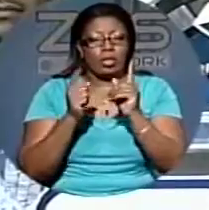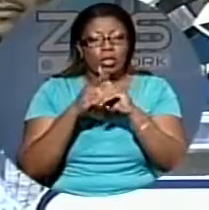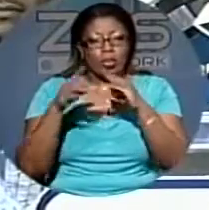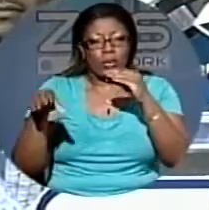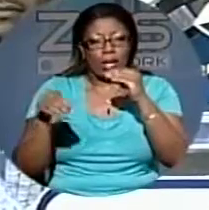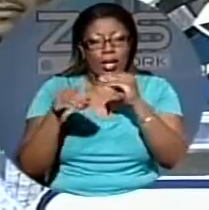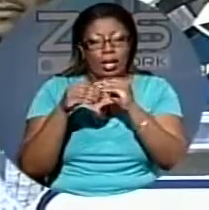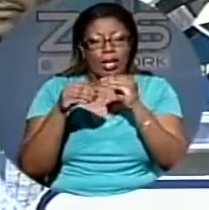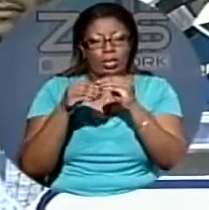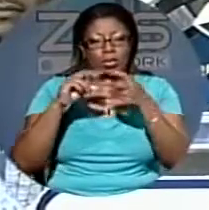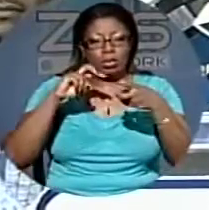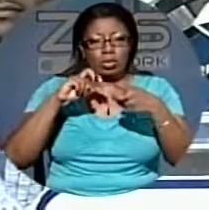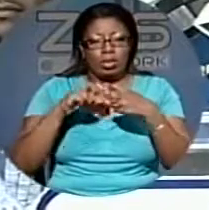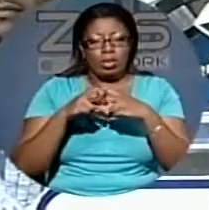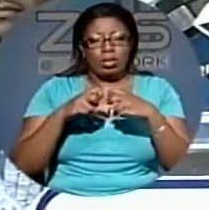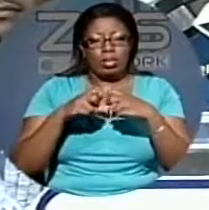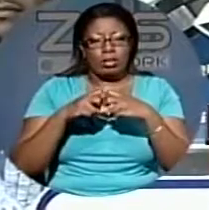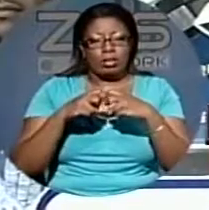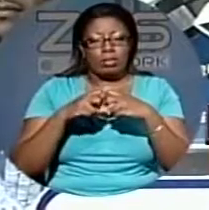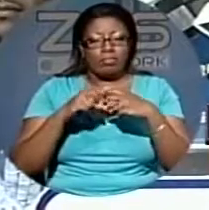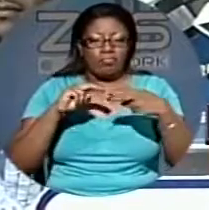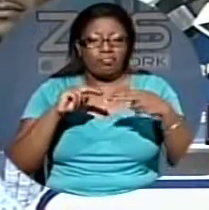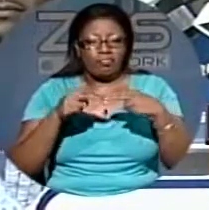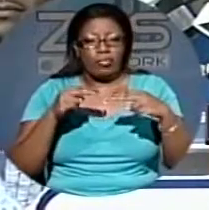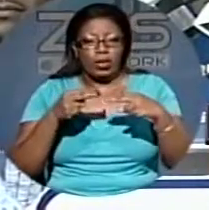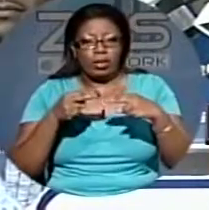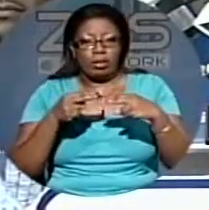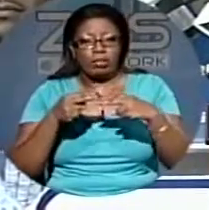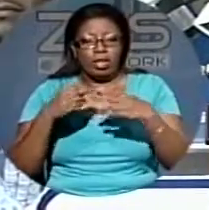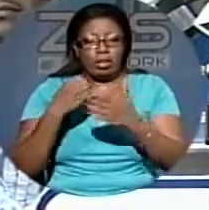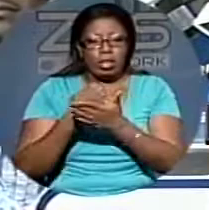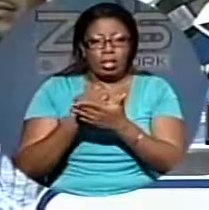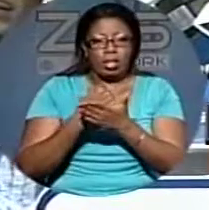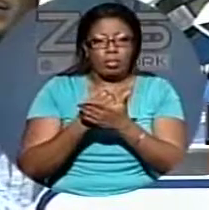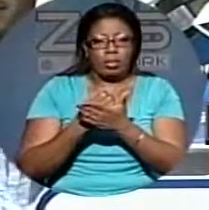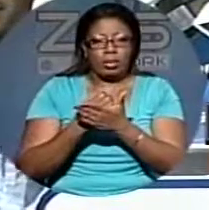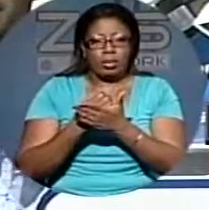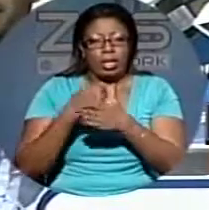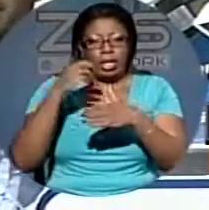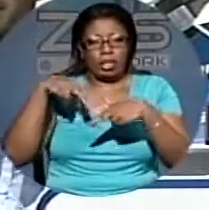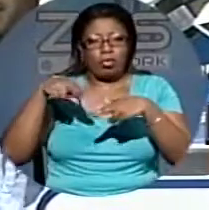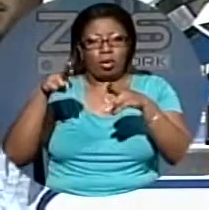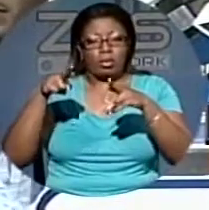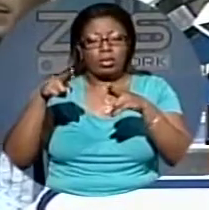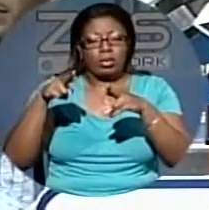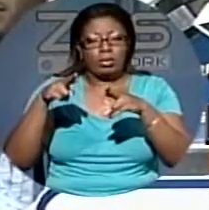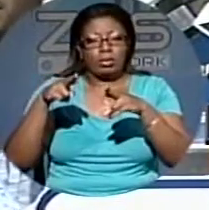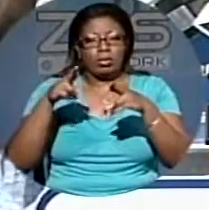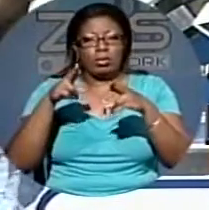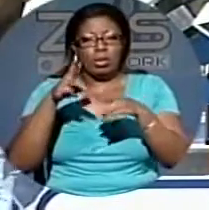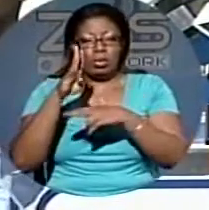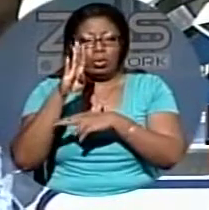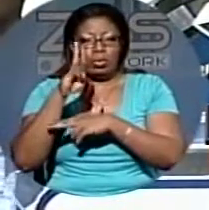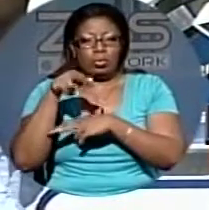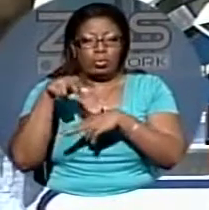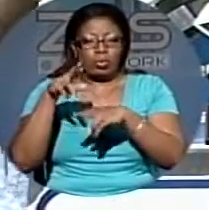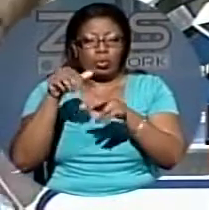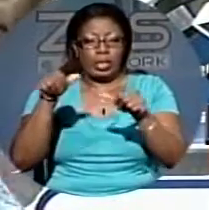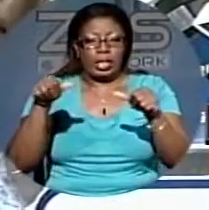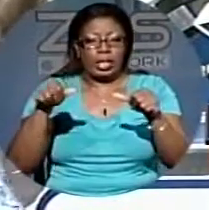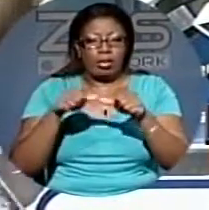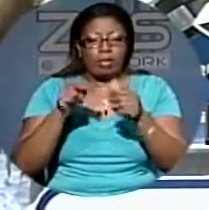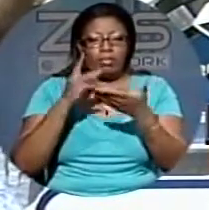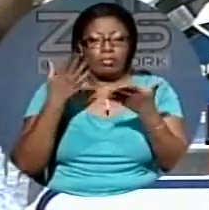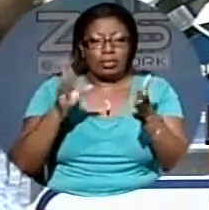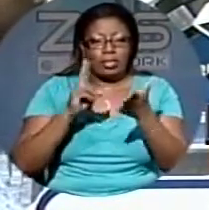economy, more of the 70 businesses operators in the Robinson Road area have signed a petition appealing